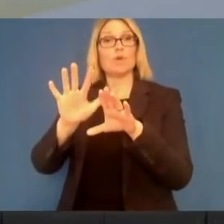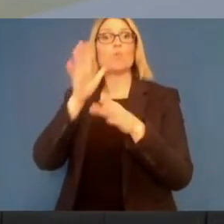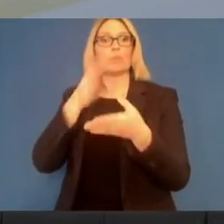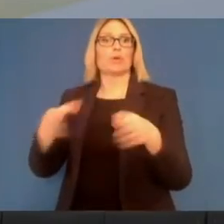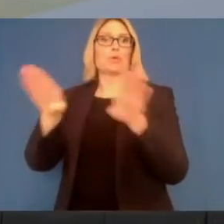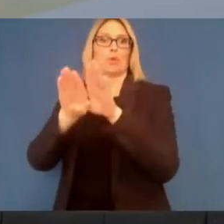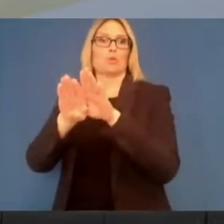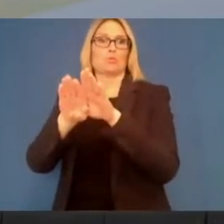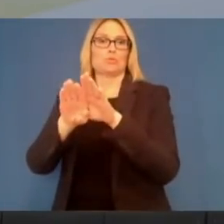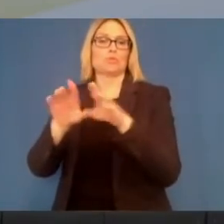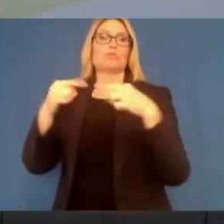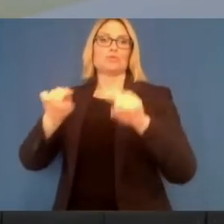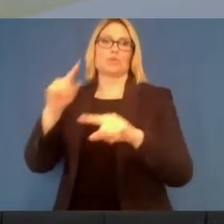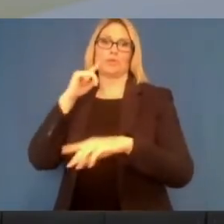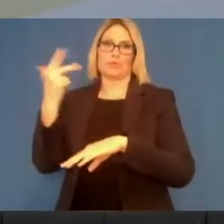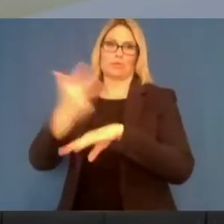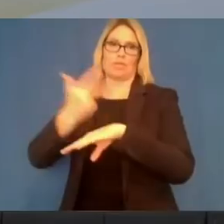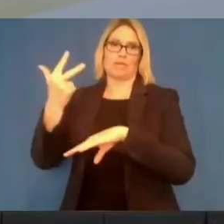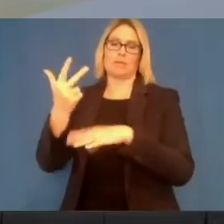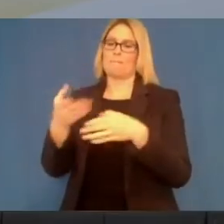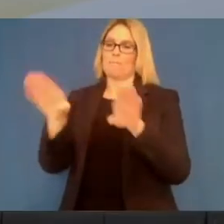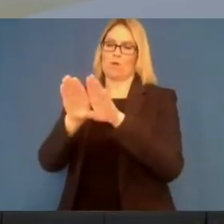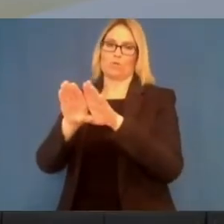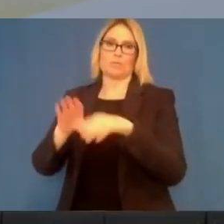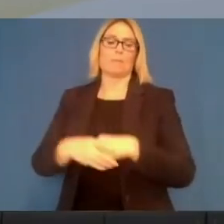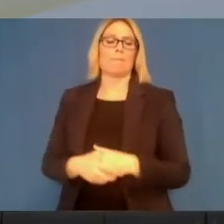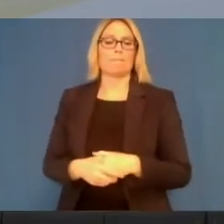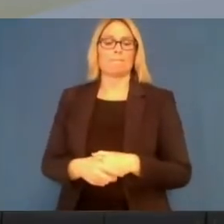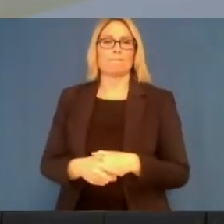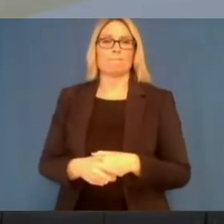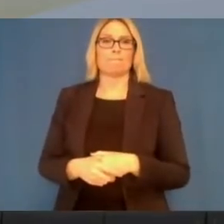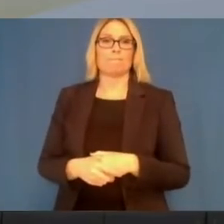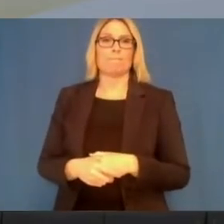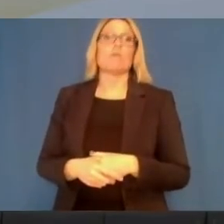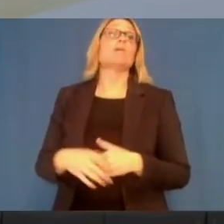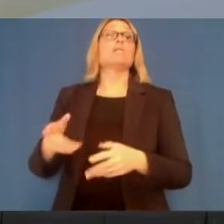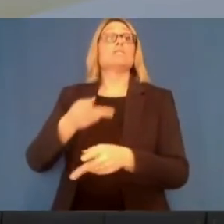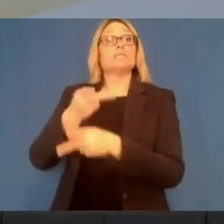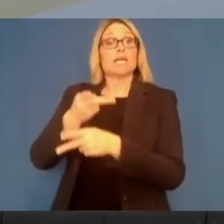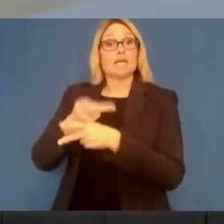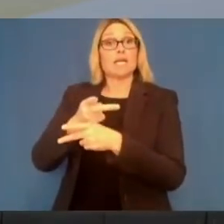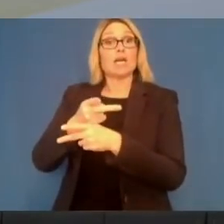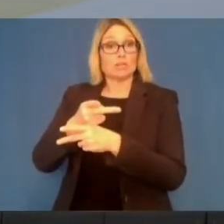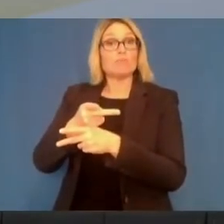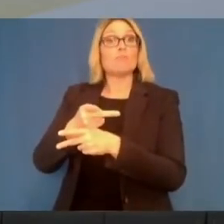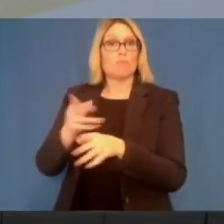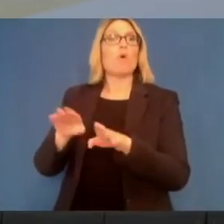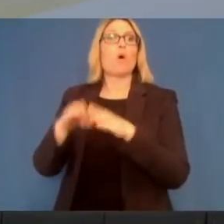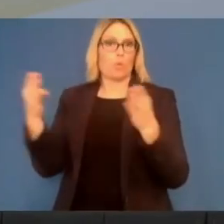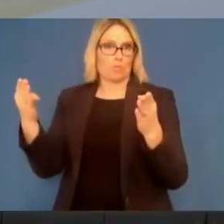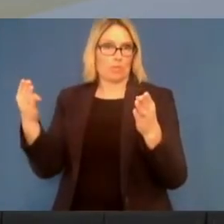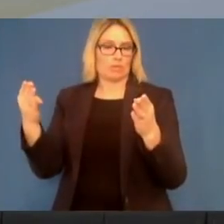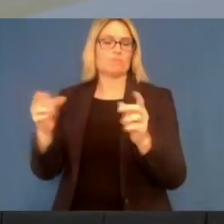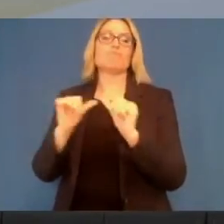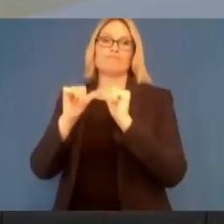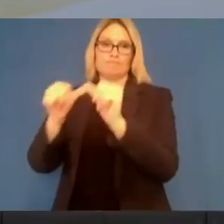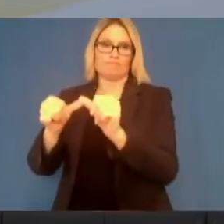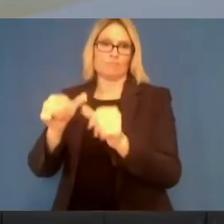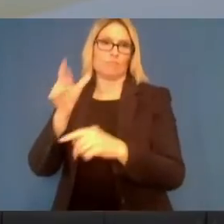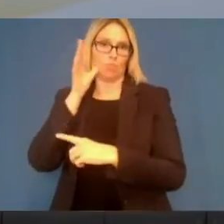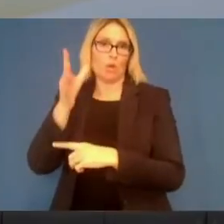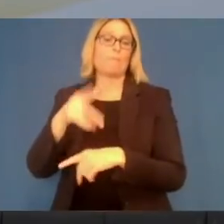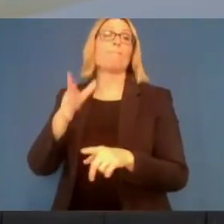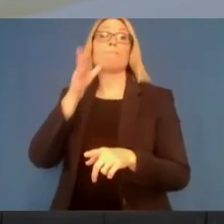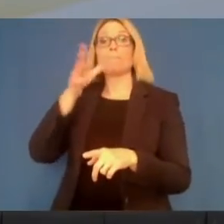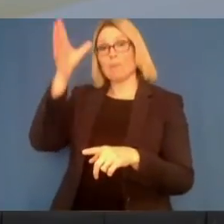closed during this period of time. As mentioned above, child care centers will continue to be open, and parents